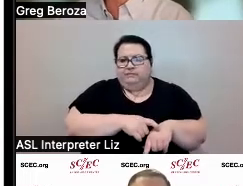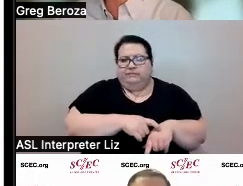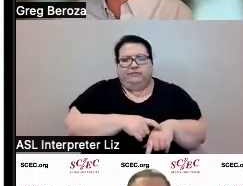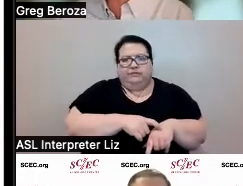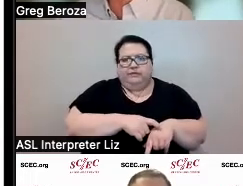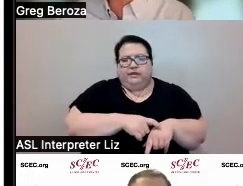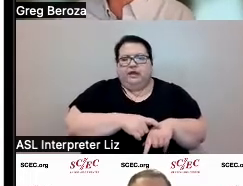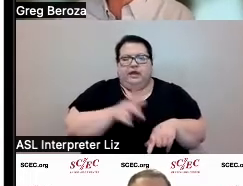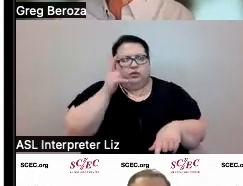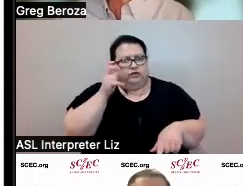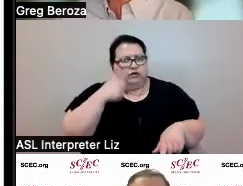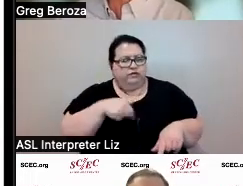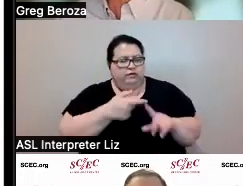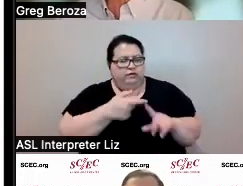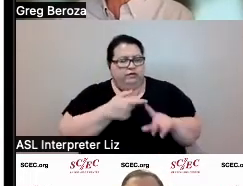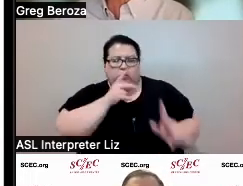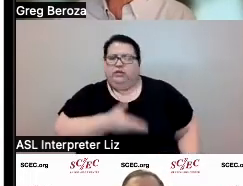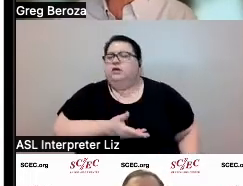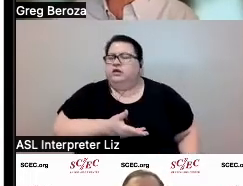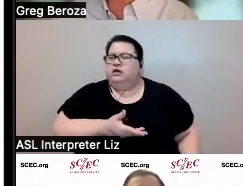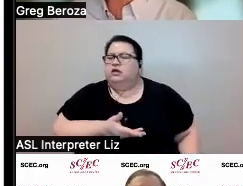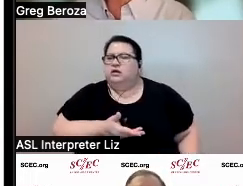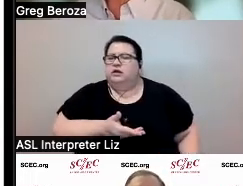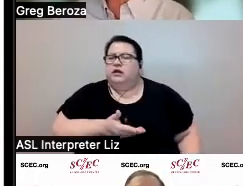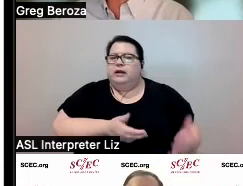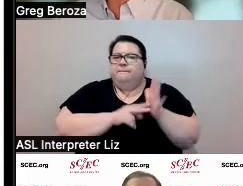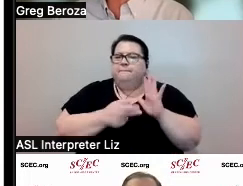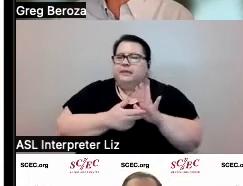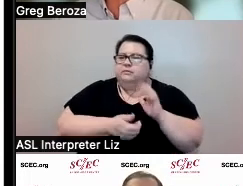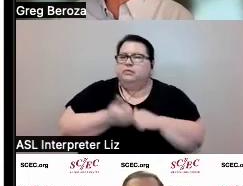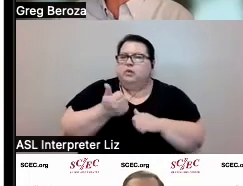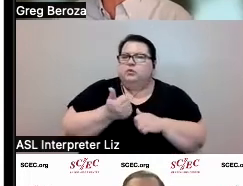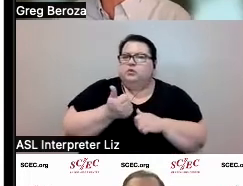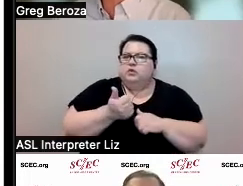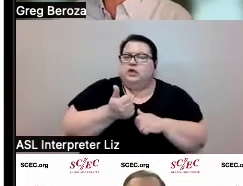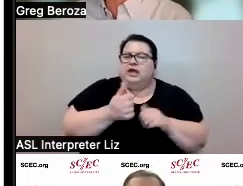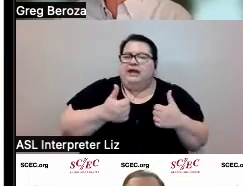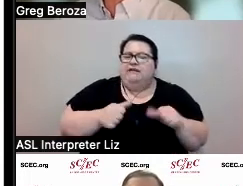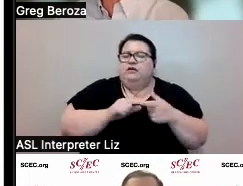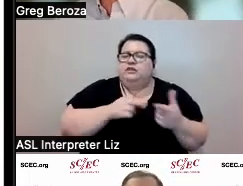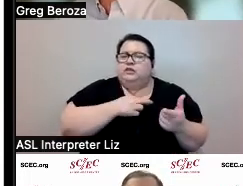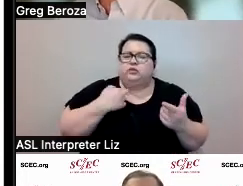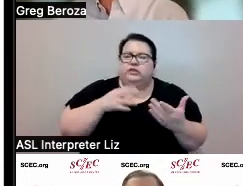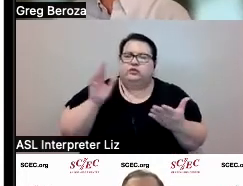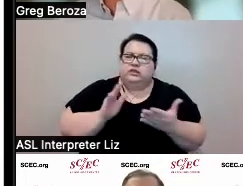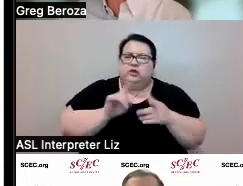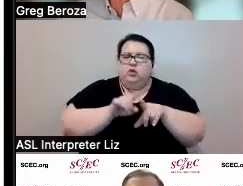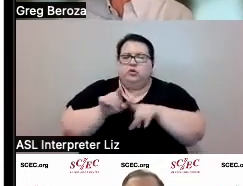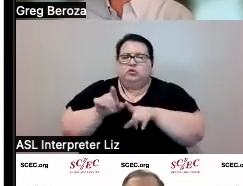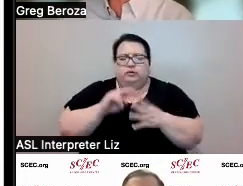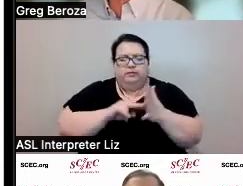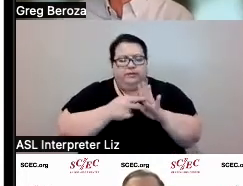heard from people who were there. That means primarily efforts in risk reduction, but it also means that we need to be